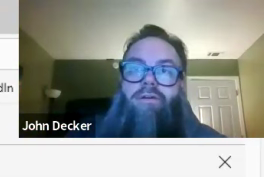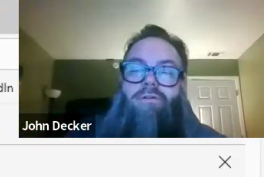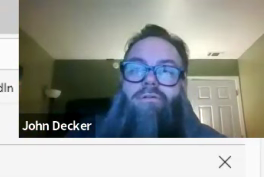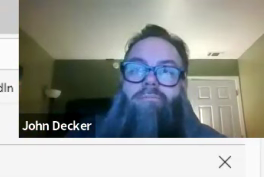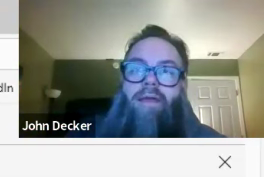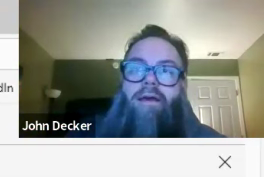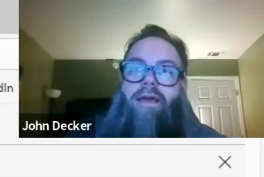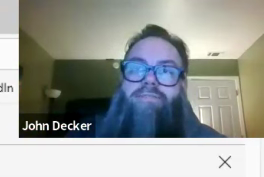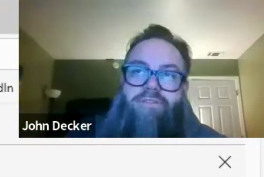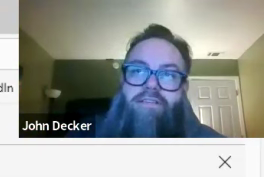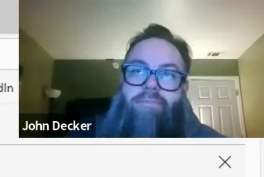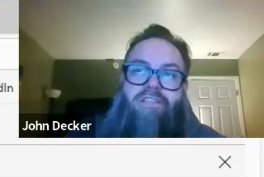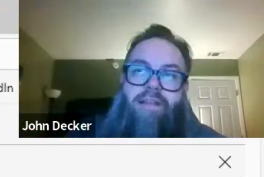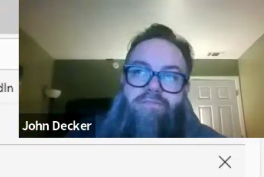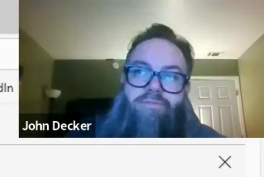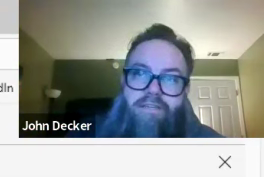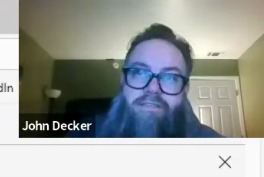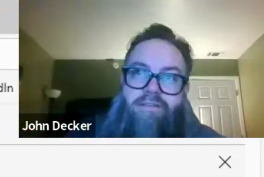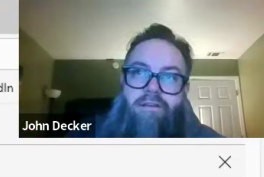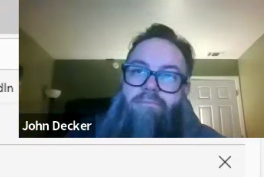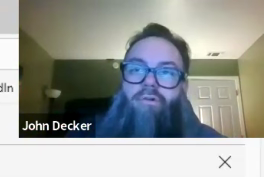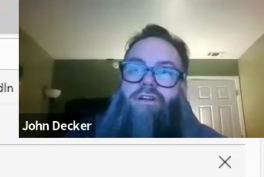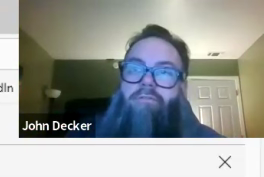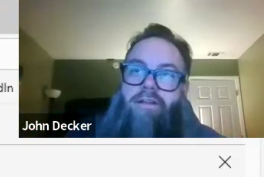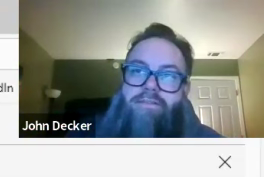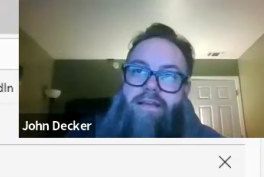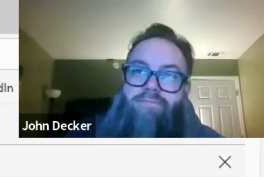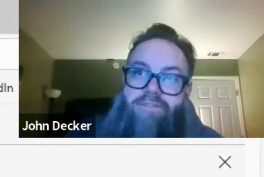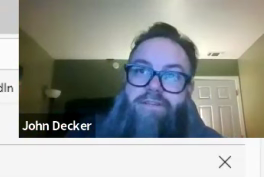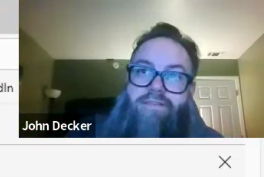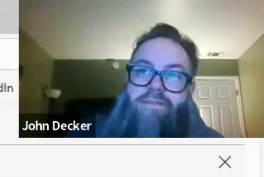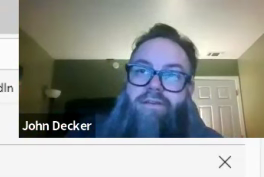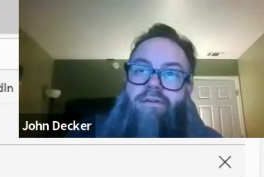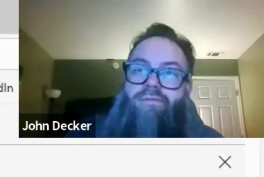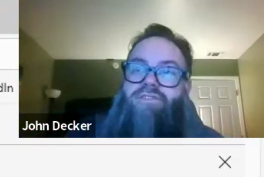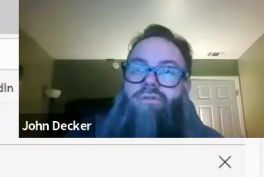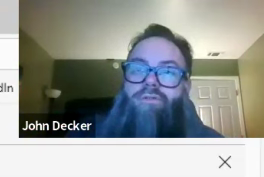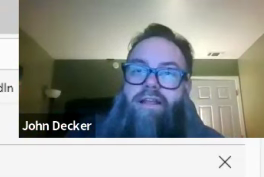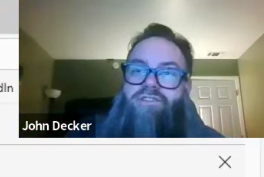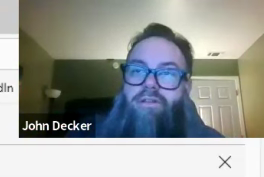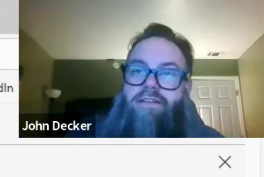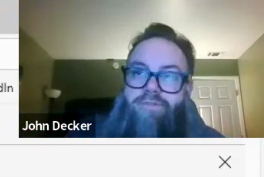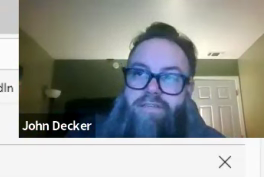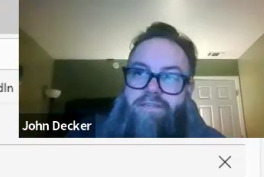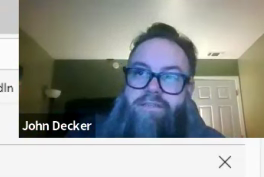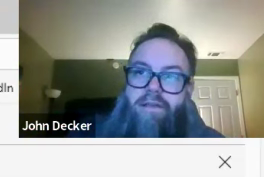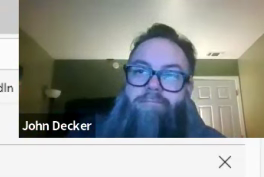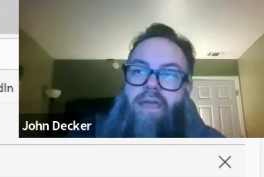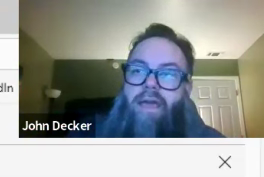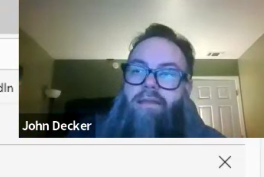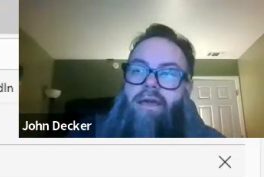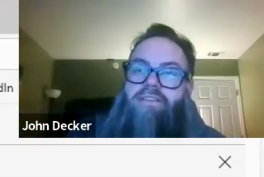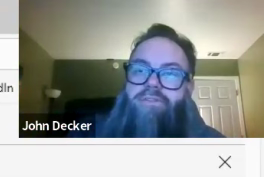like, legal expertise, management expertise, board governance expertise, fiscal or financial